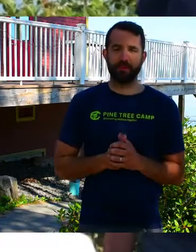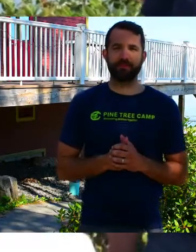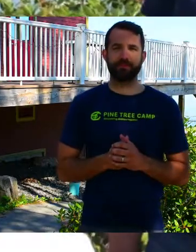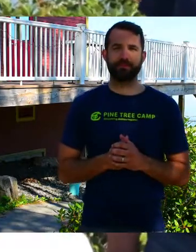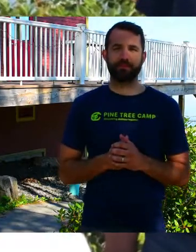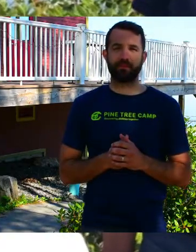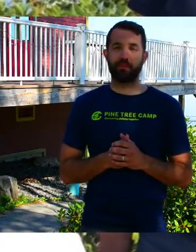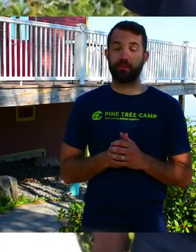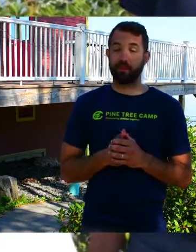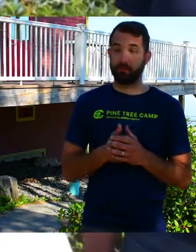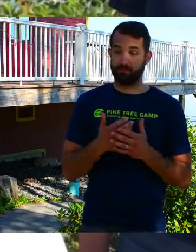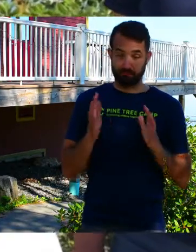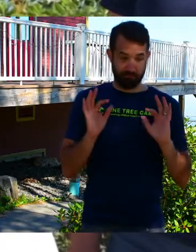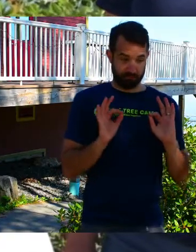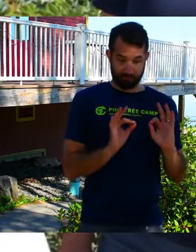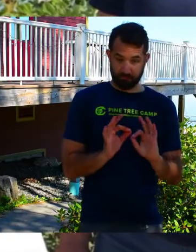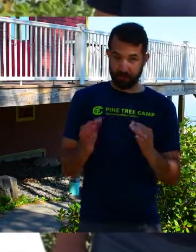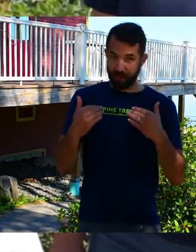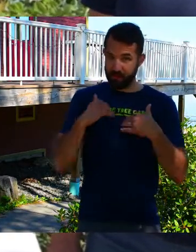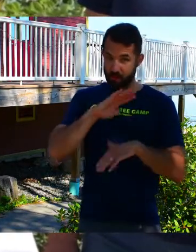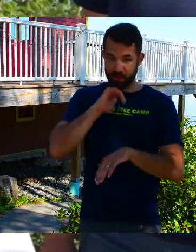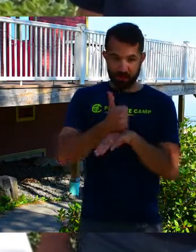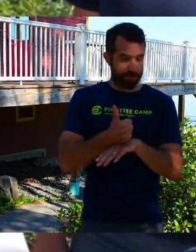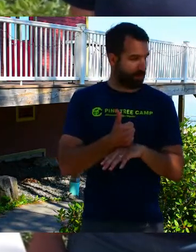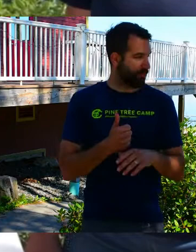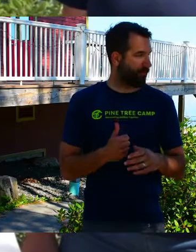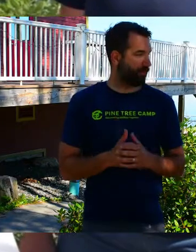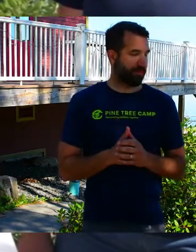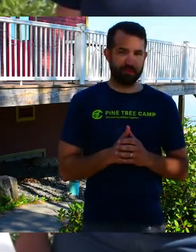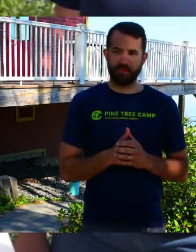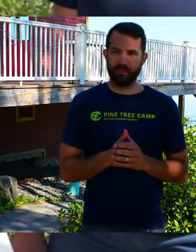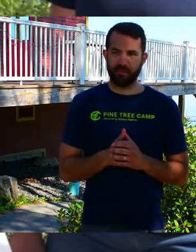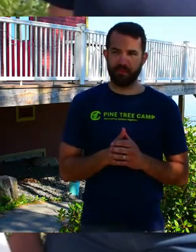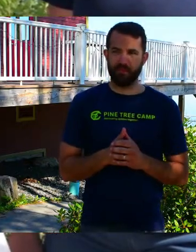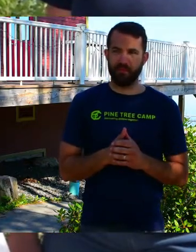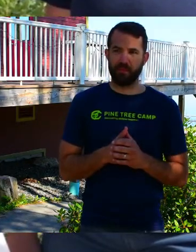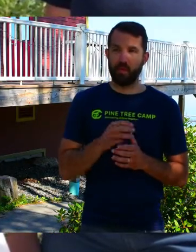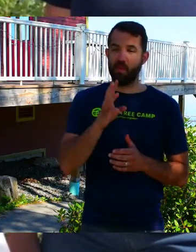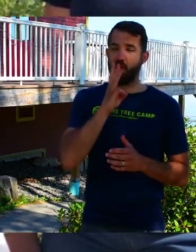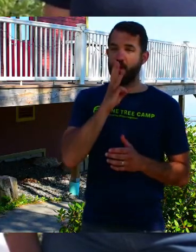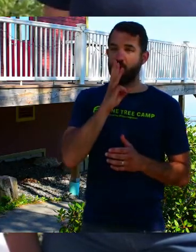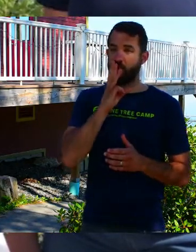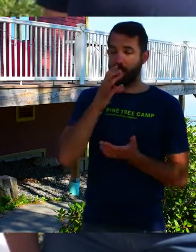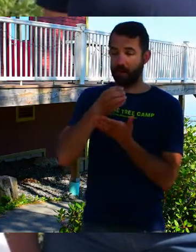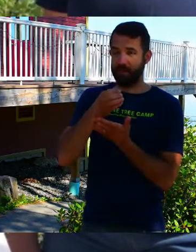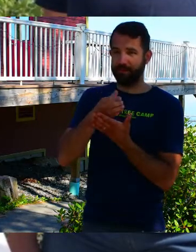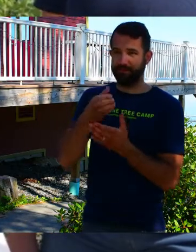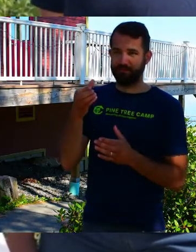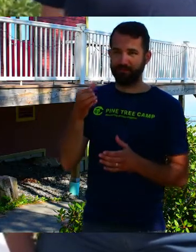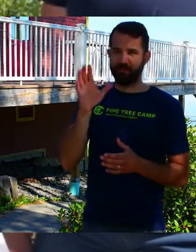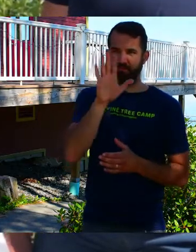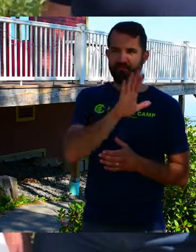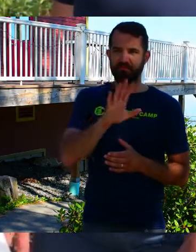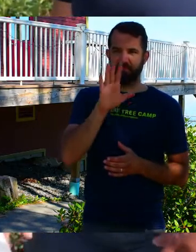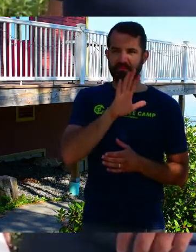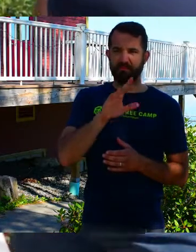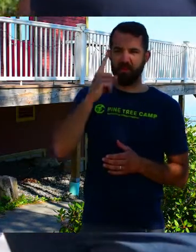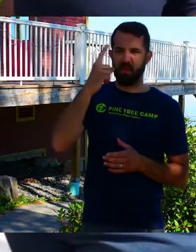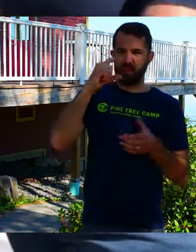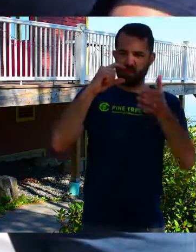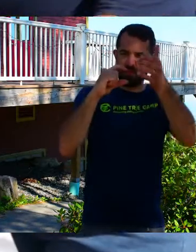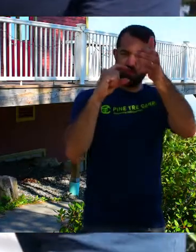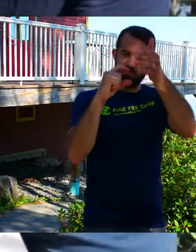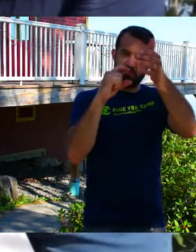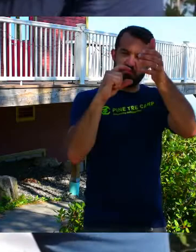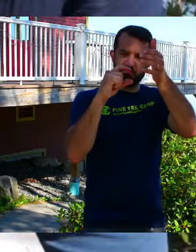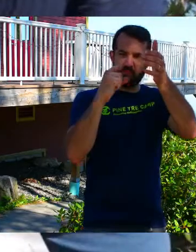get started here, I'm gonna have you guys fill your bottles here about 1 inch with warm water.